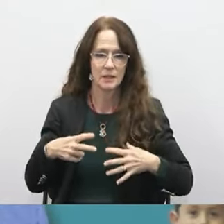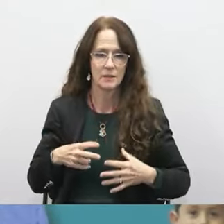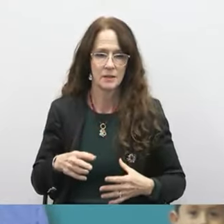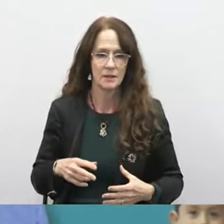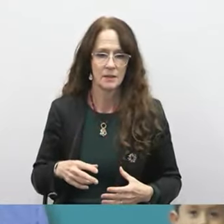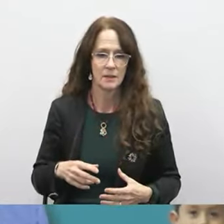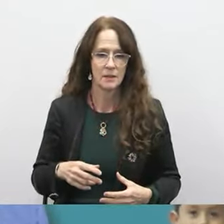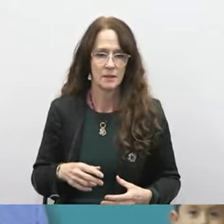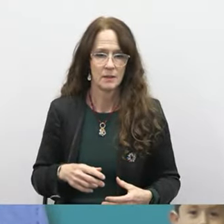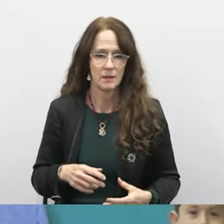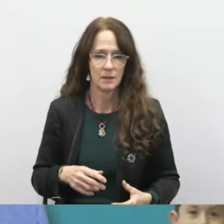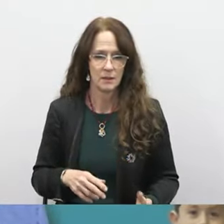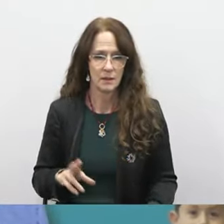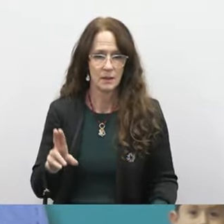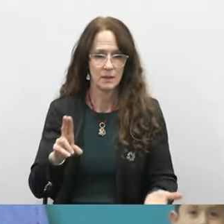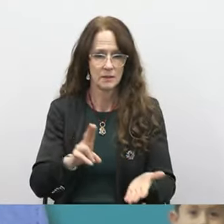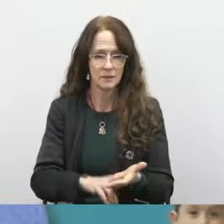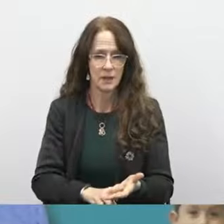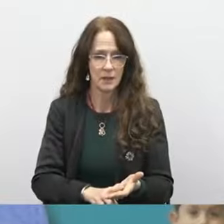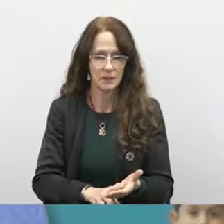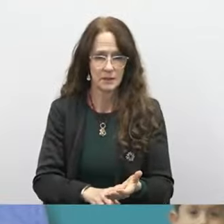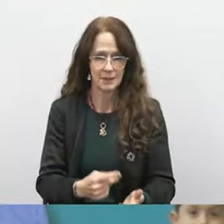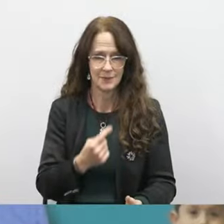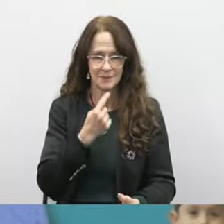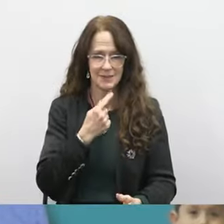this document, and then you will miss me.